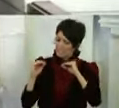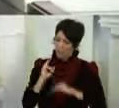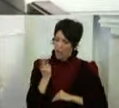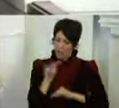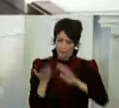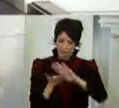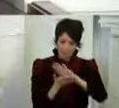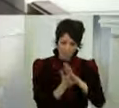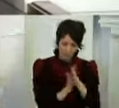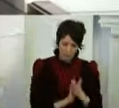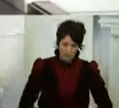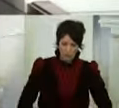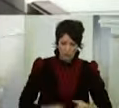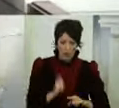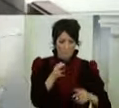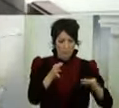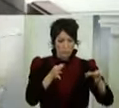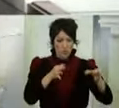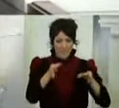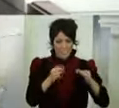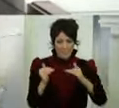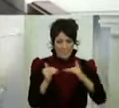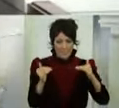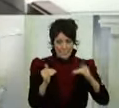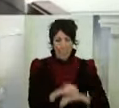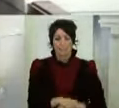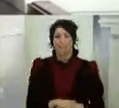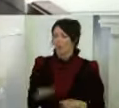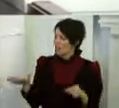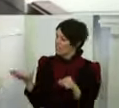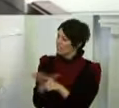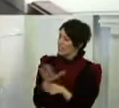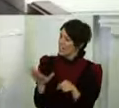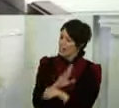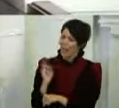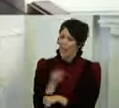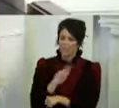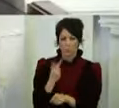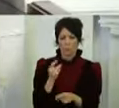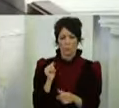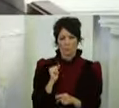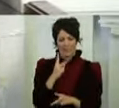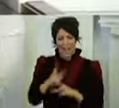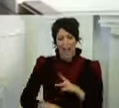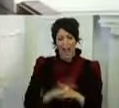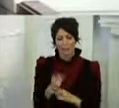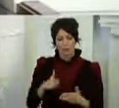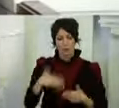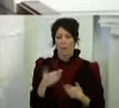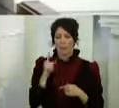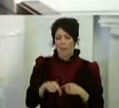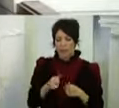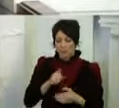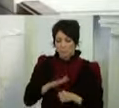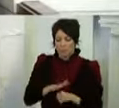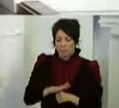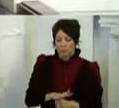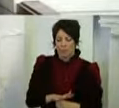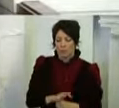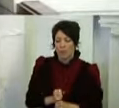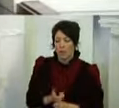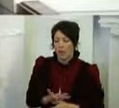that comes from justice. Fill us with the kind of joy that cannot be contained but must